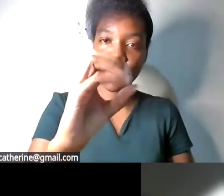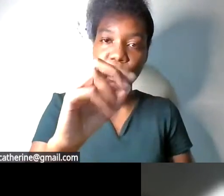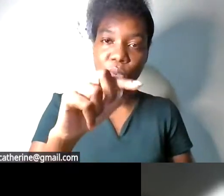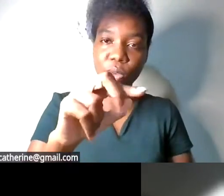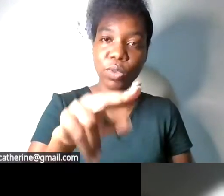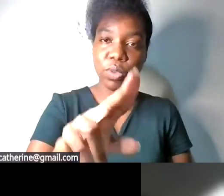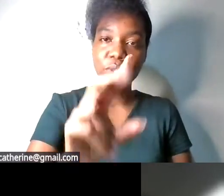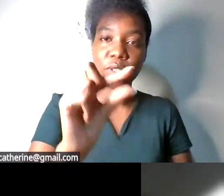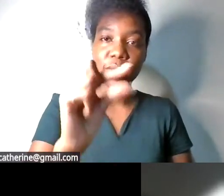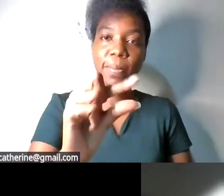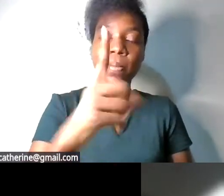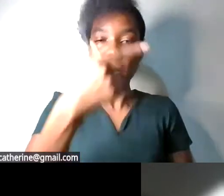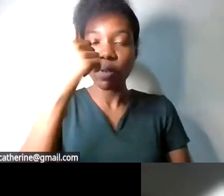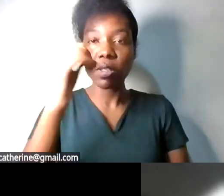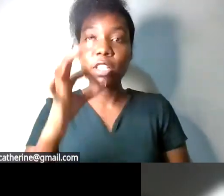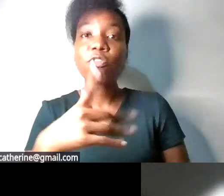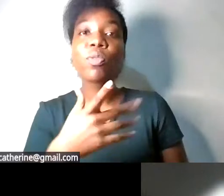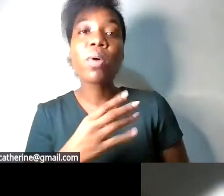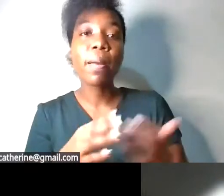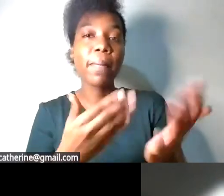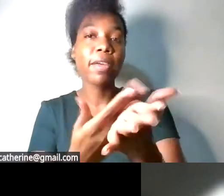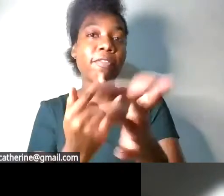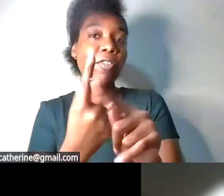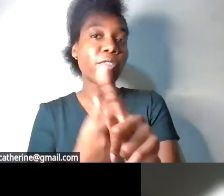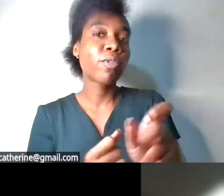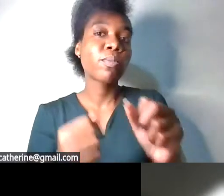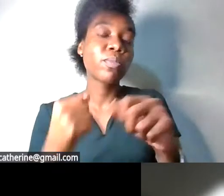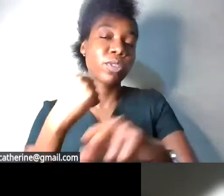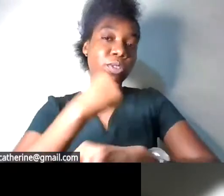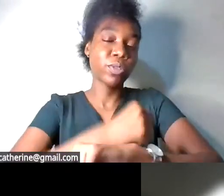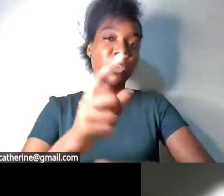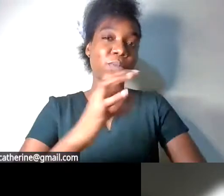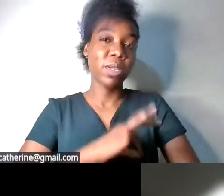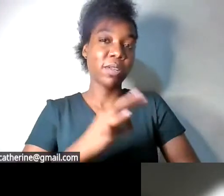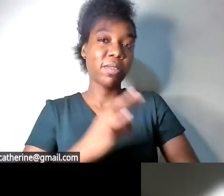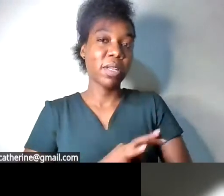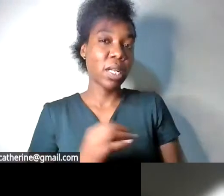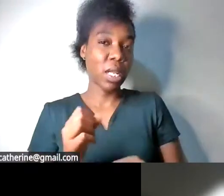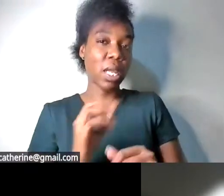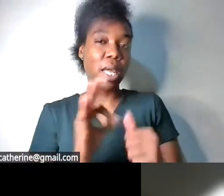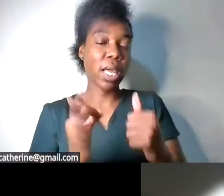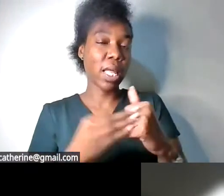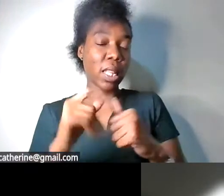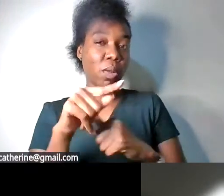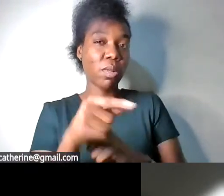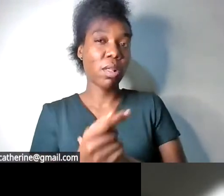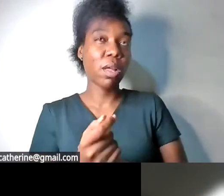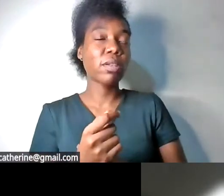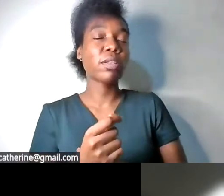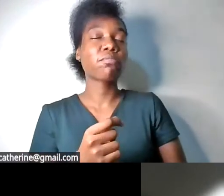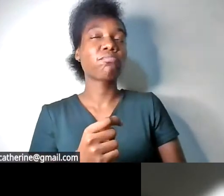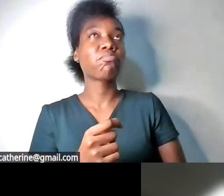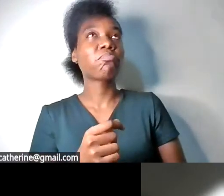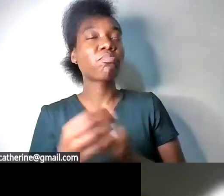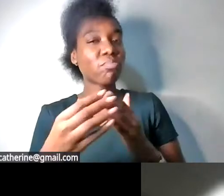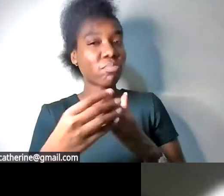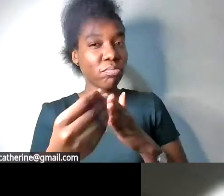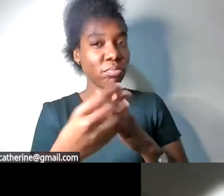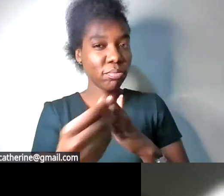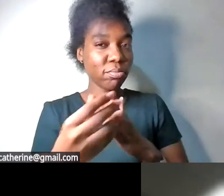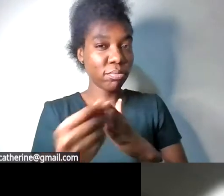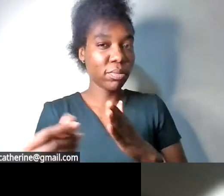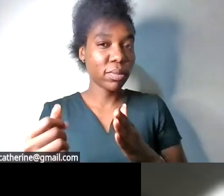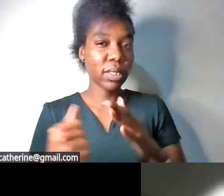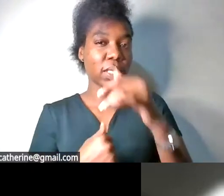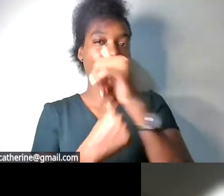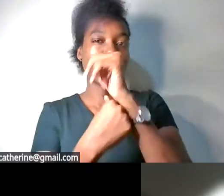East Africa, you will not benefit from the 8,500 Canadian dollars worth of scholarships that have been given